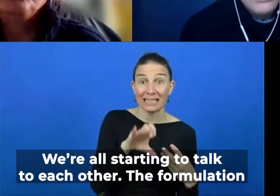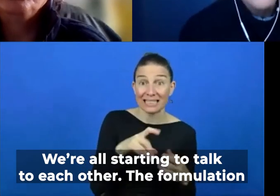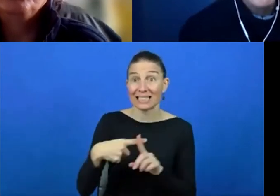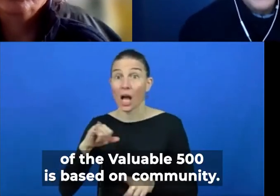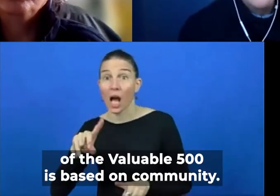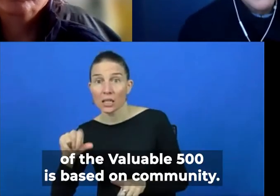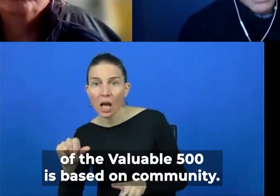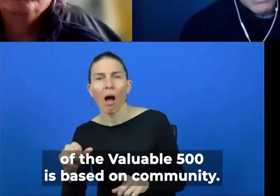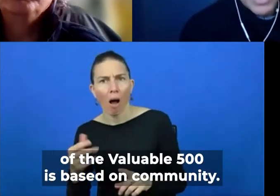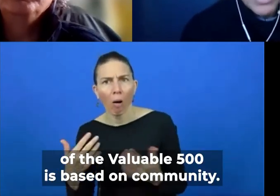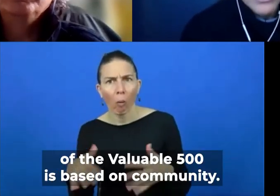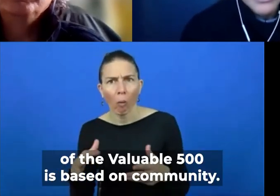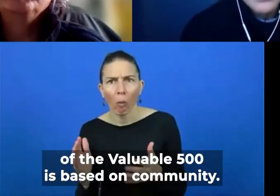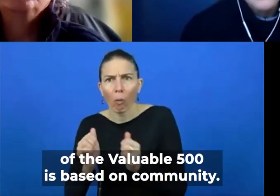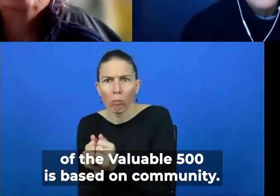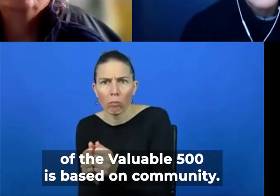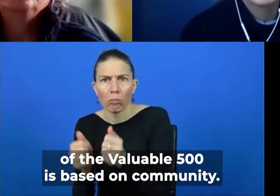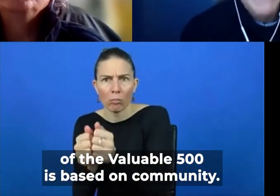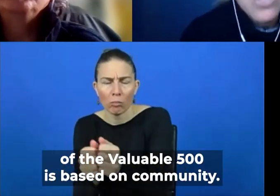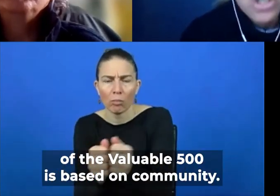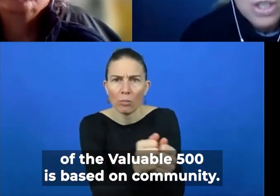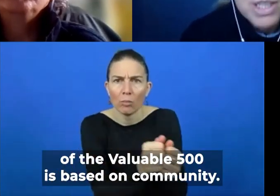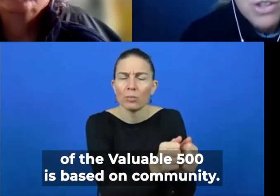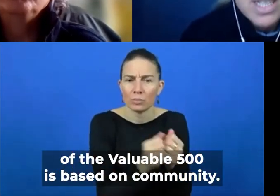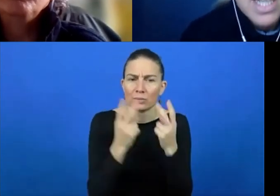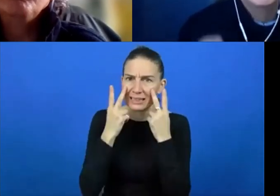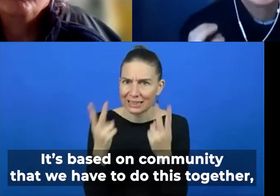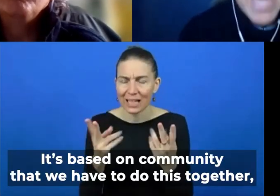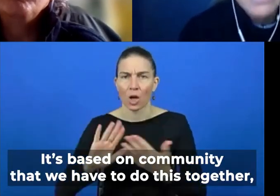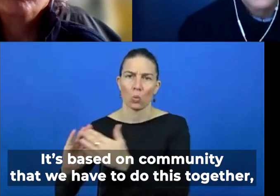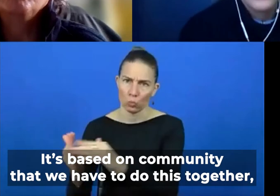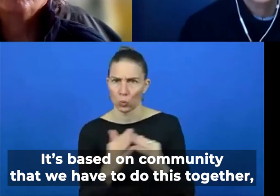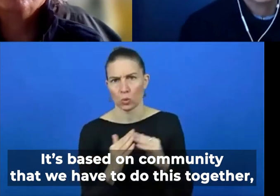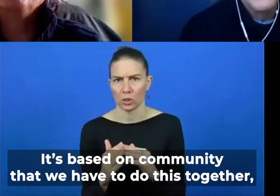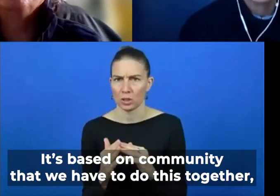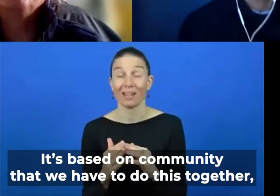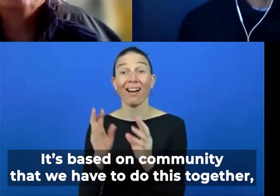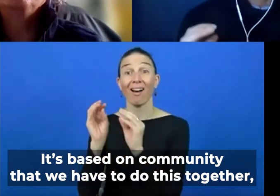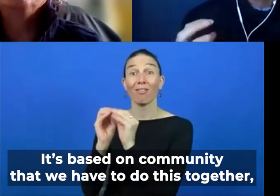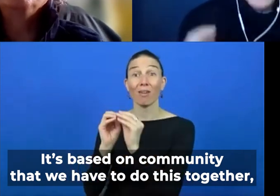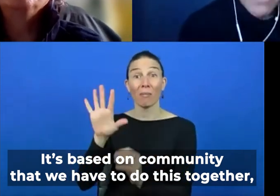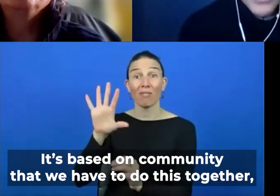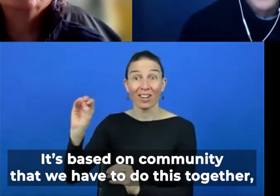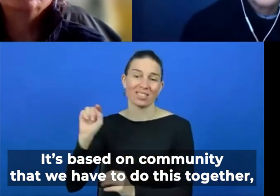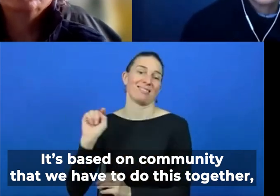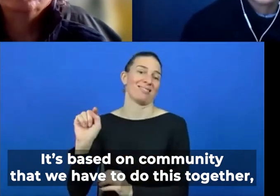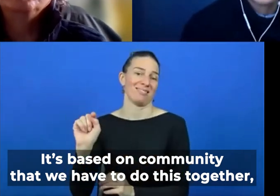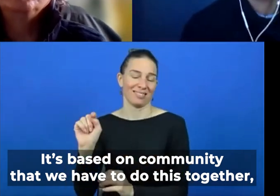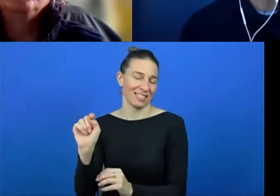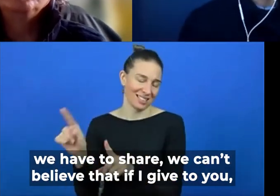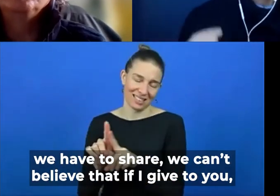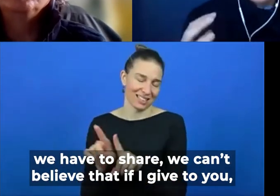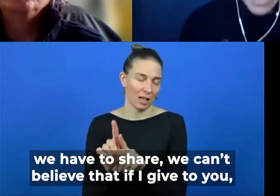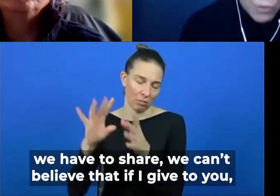formulation of the Valuable 500 is based on community. It's based on community that we have to do this